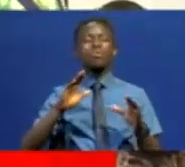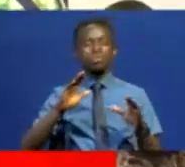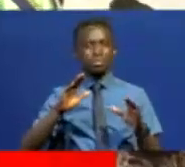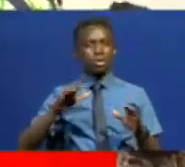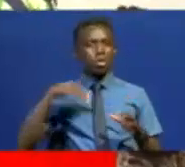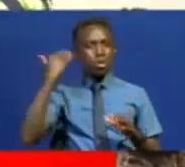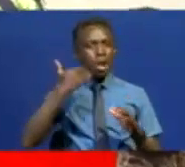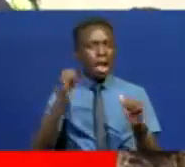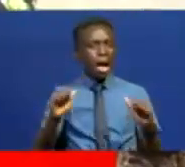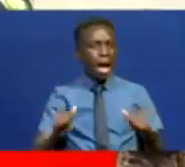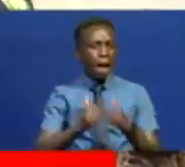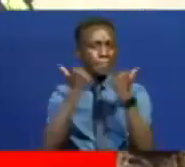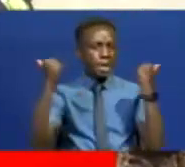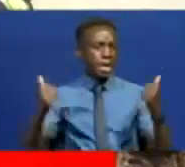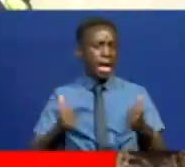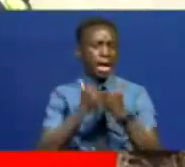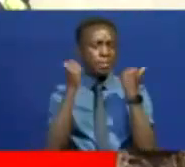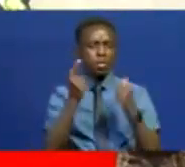disadvantaged communities.